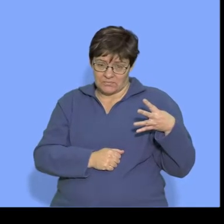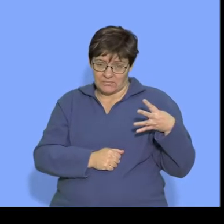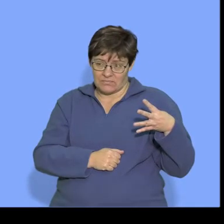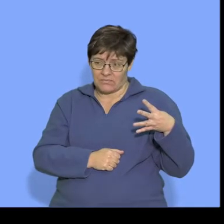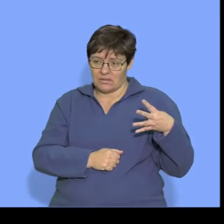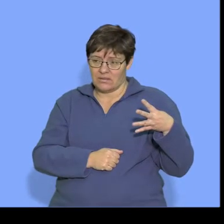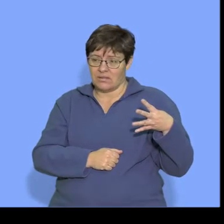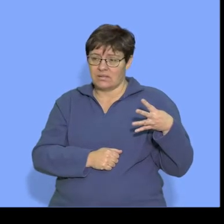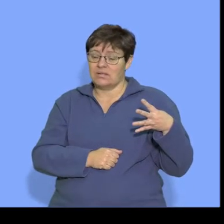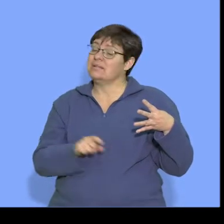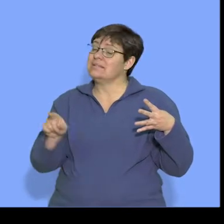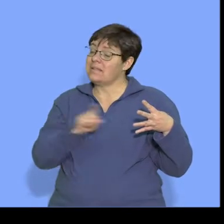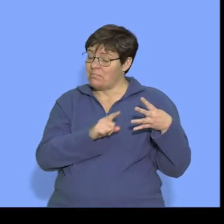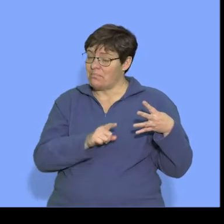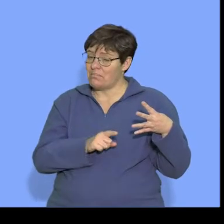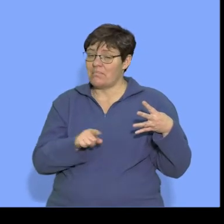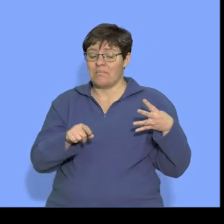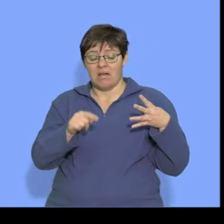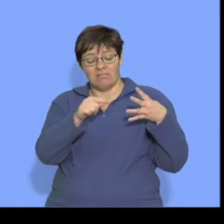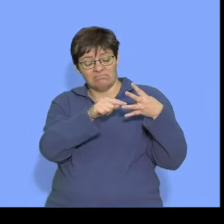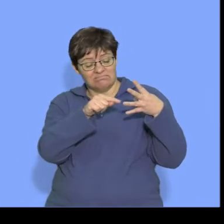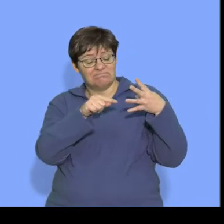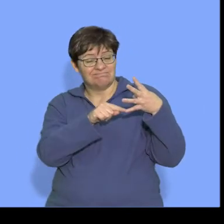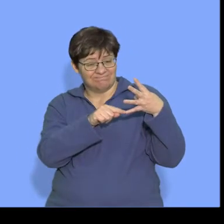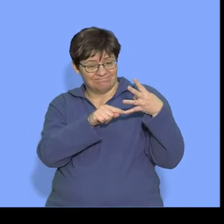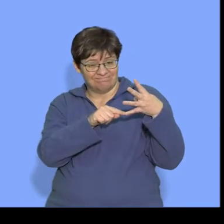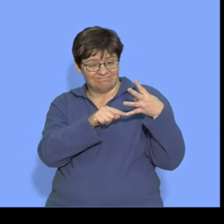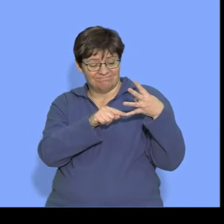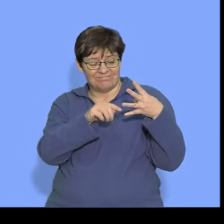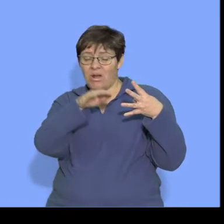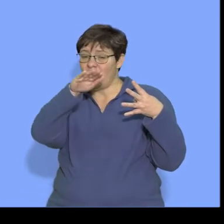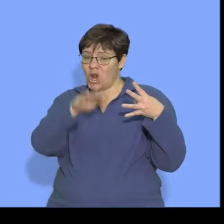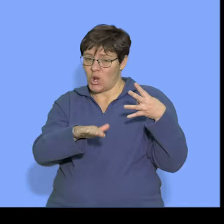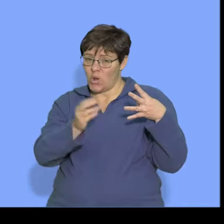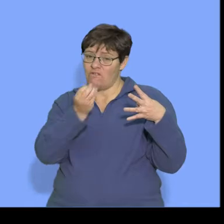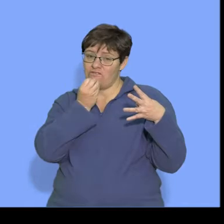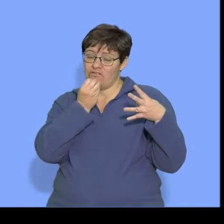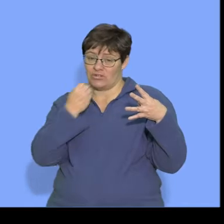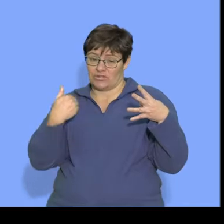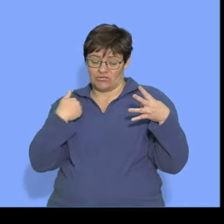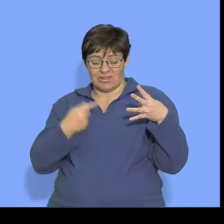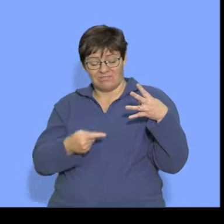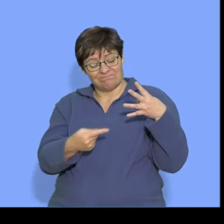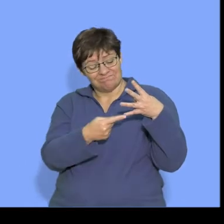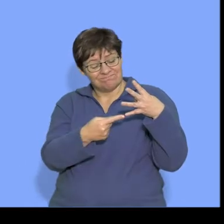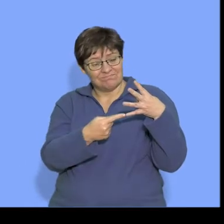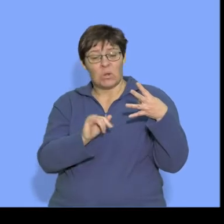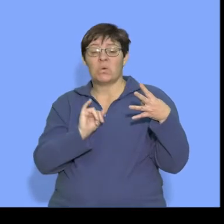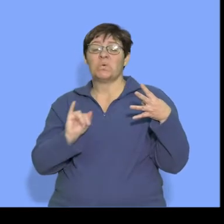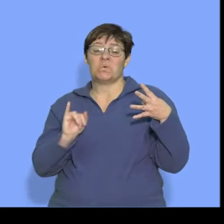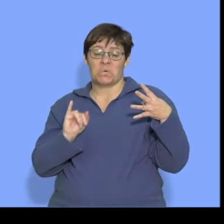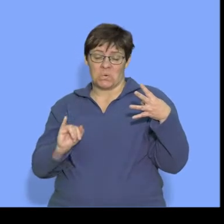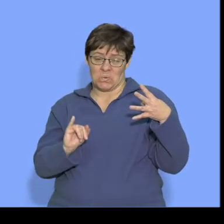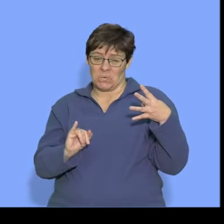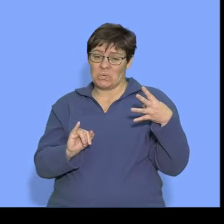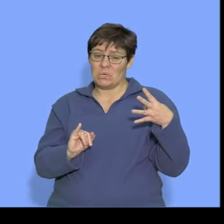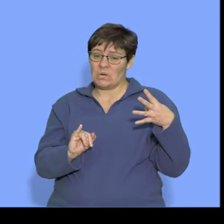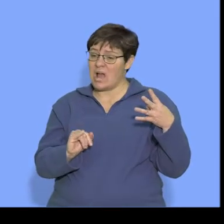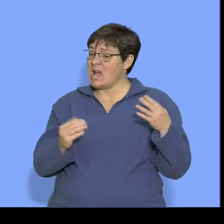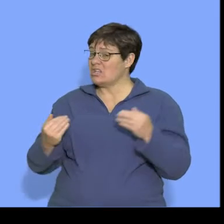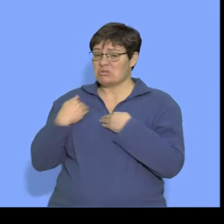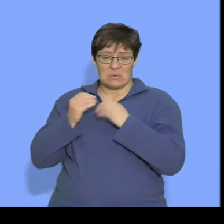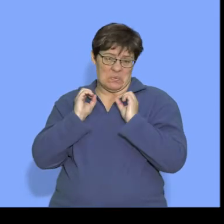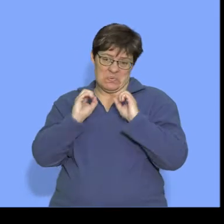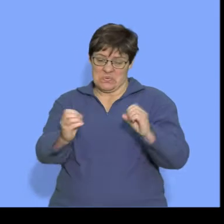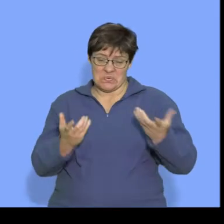However, there are households with low food security and also with very low food security